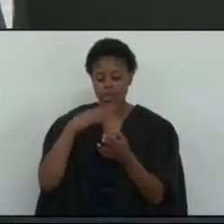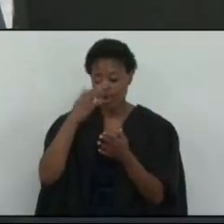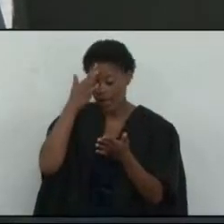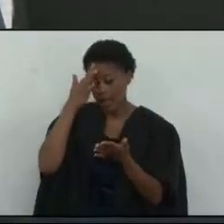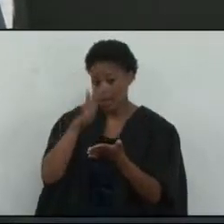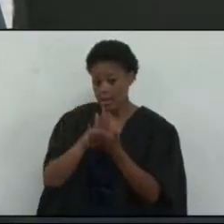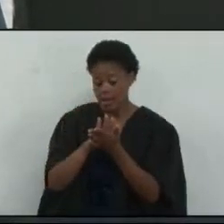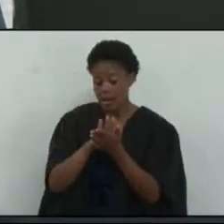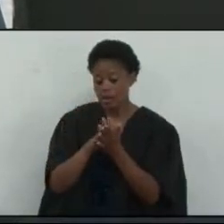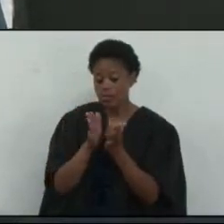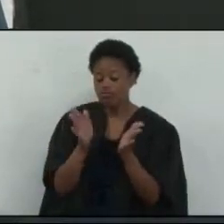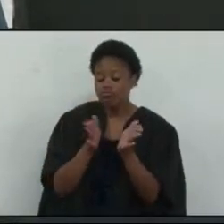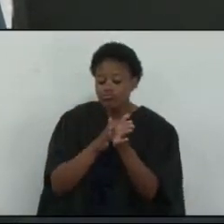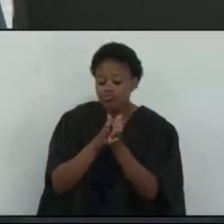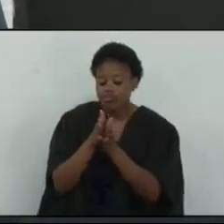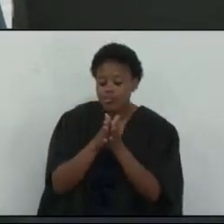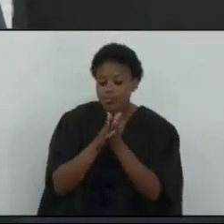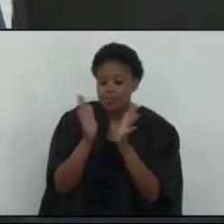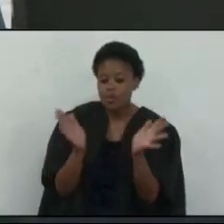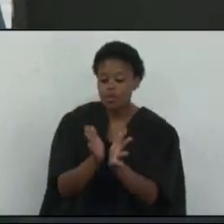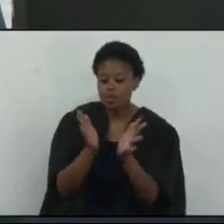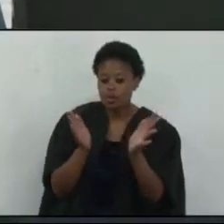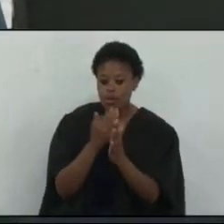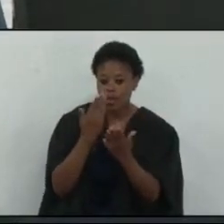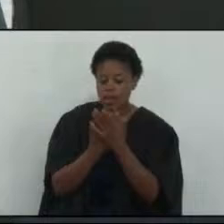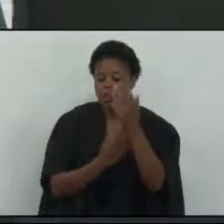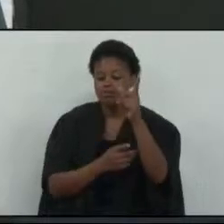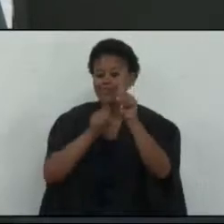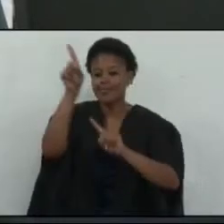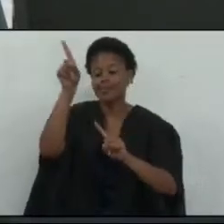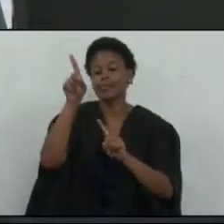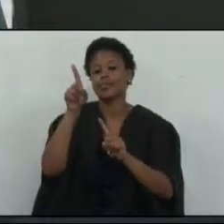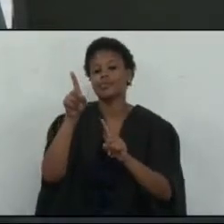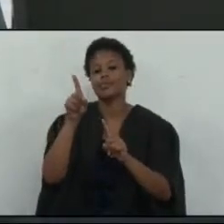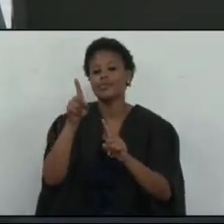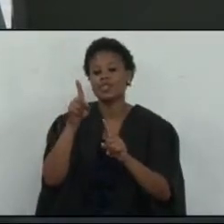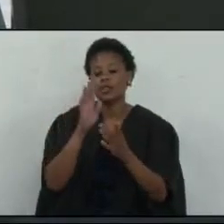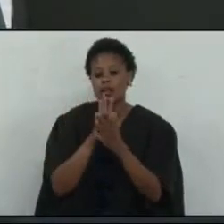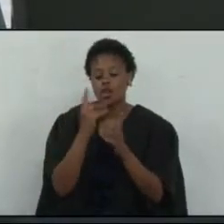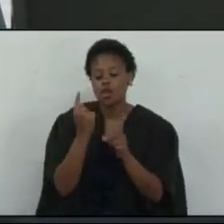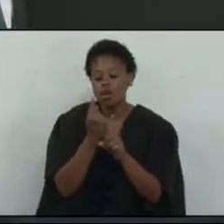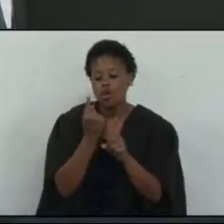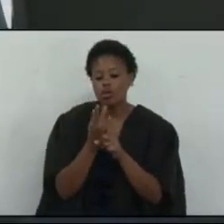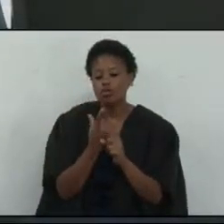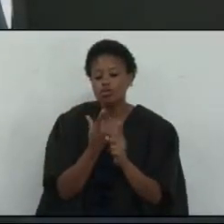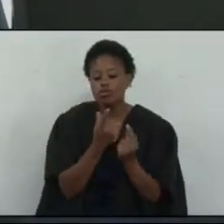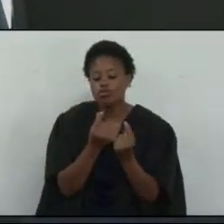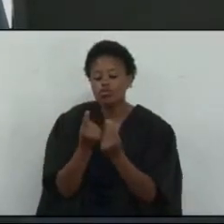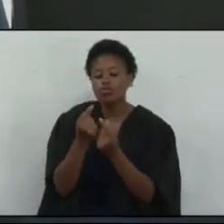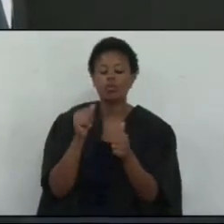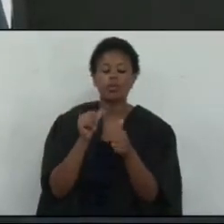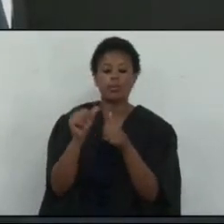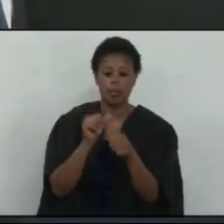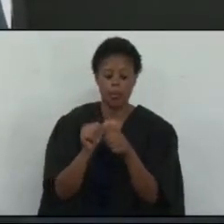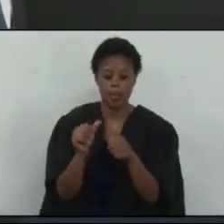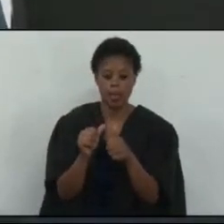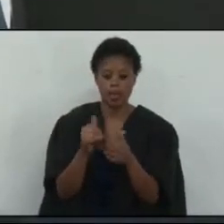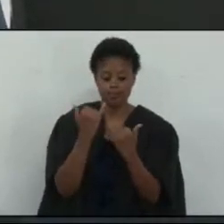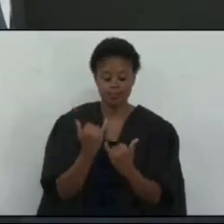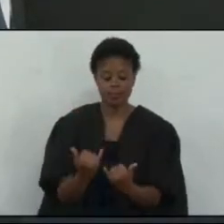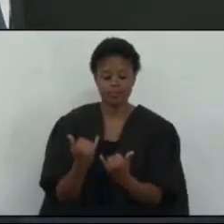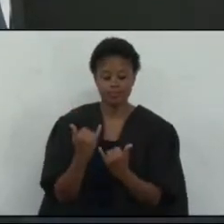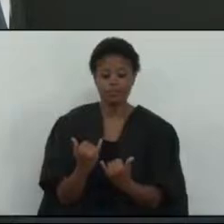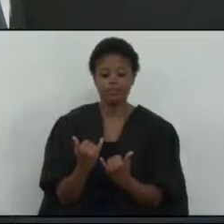will spur you on to success and to always do better. Now, ladies